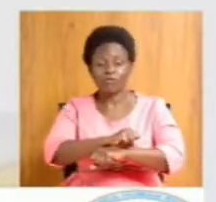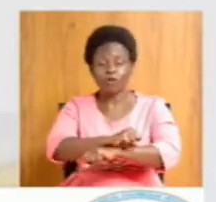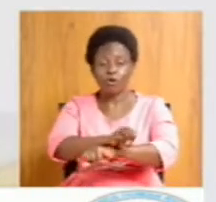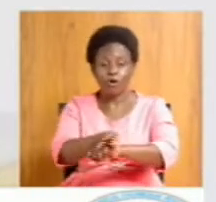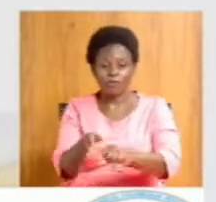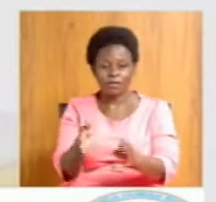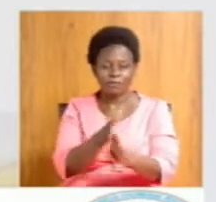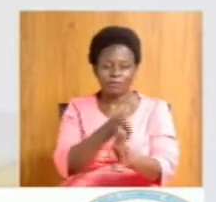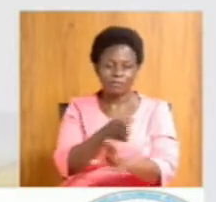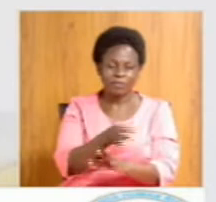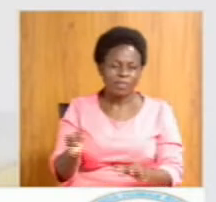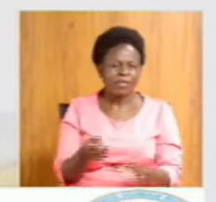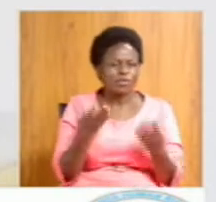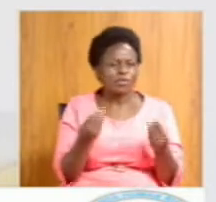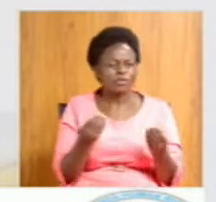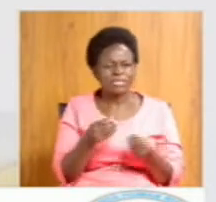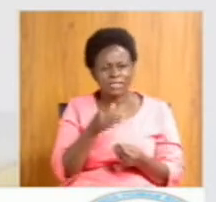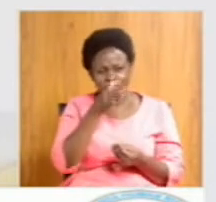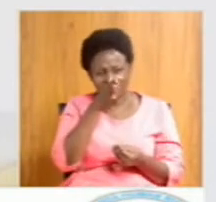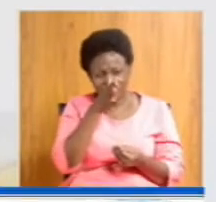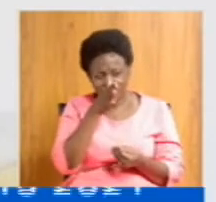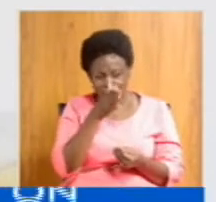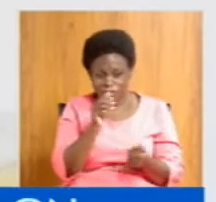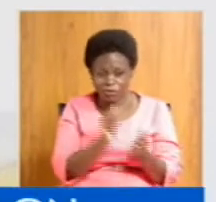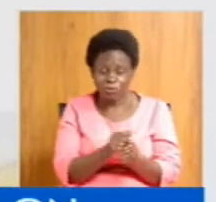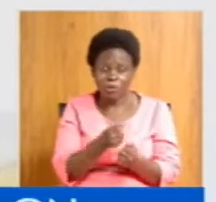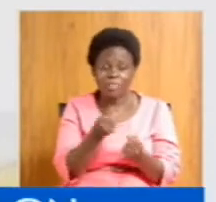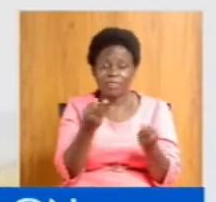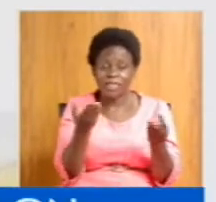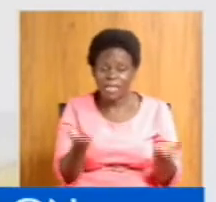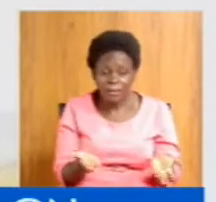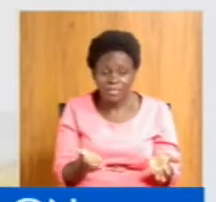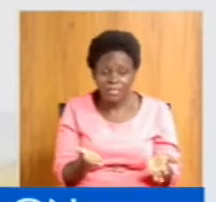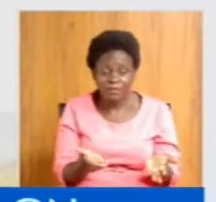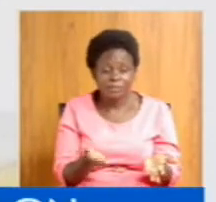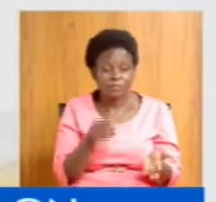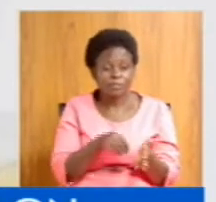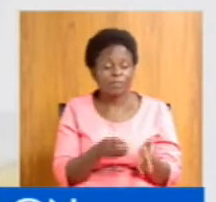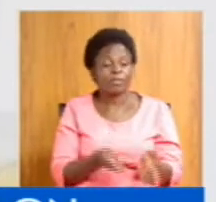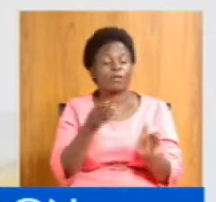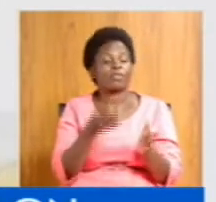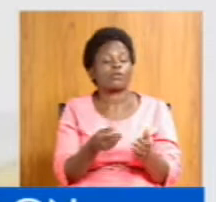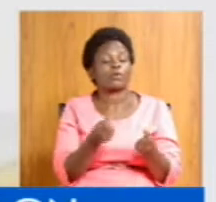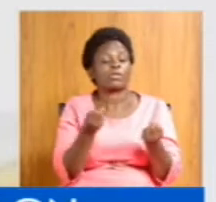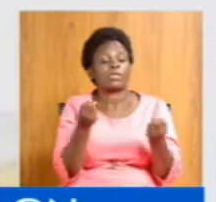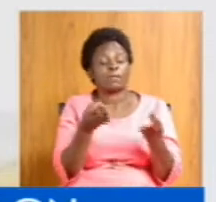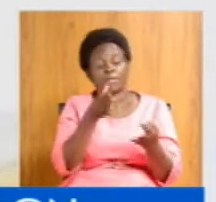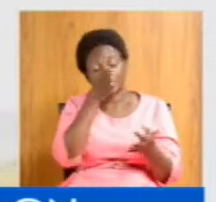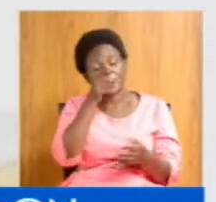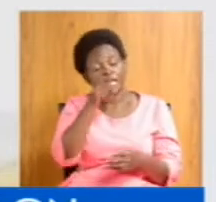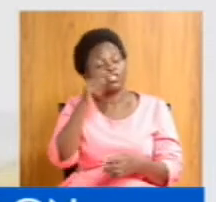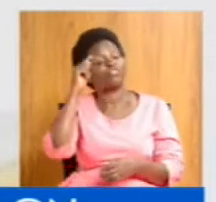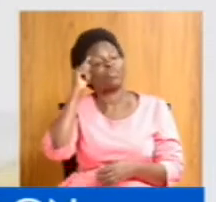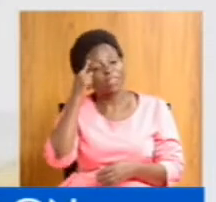-19 guidelines. So you could easily be deceived by the numbers. know, they say numbers don't lie. But in this case, those numbers could lie to you to